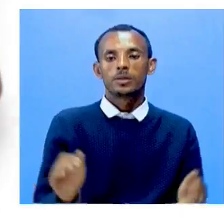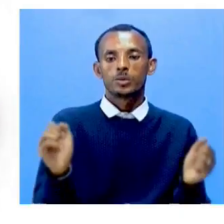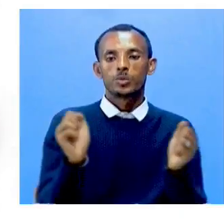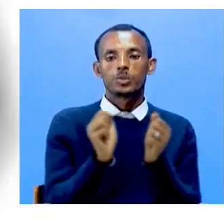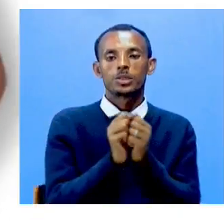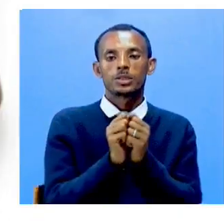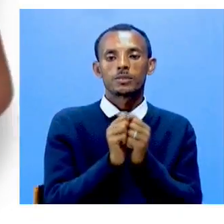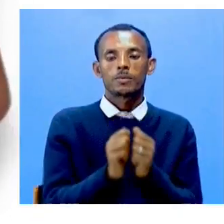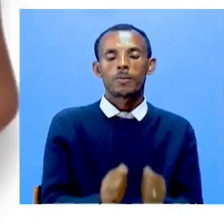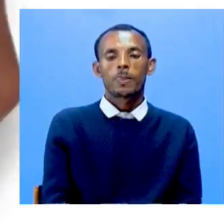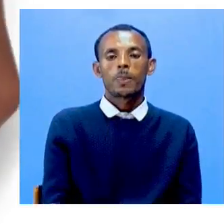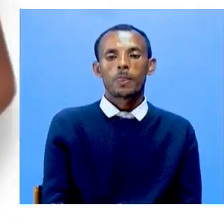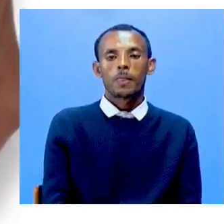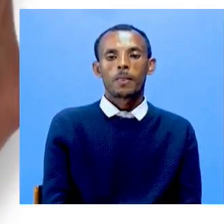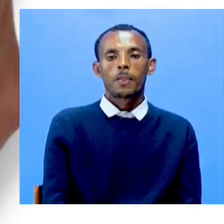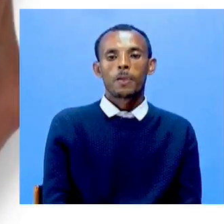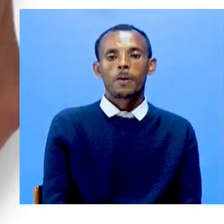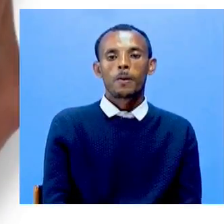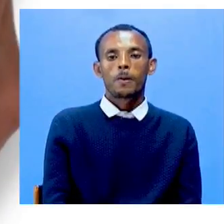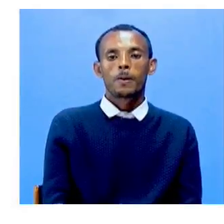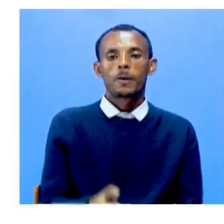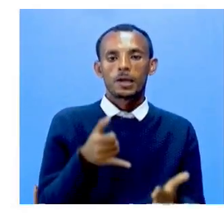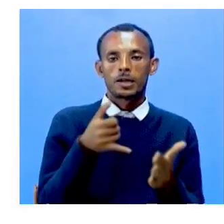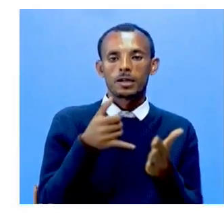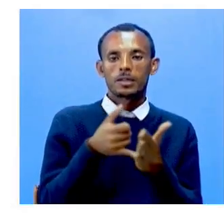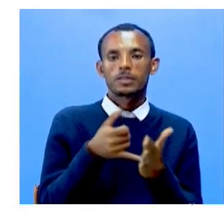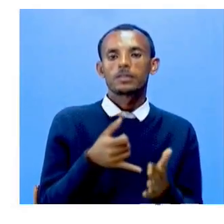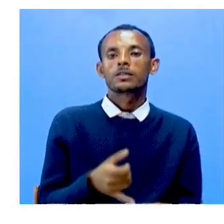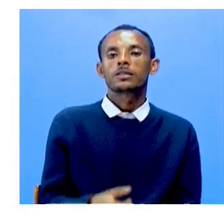with this side.